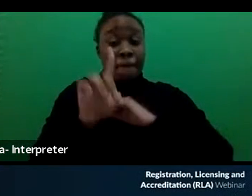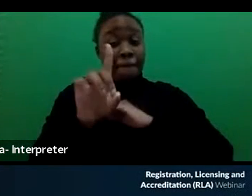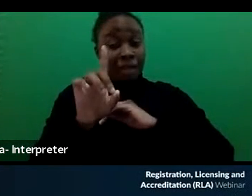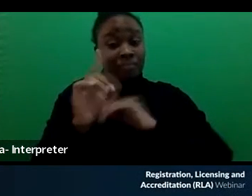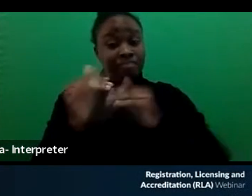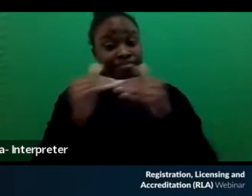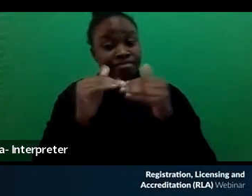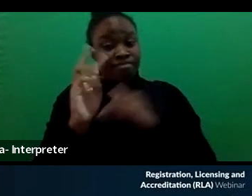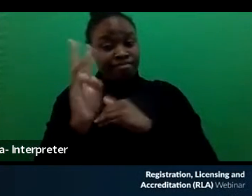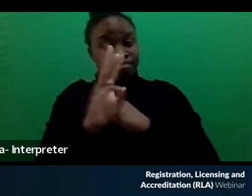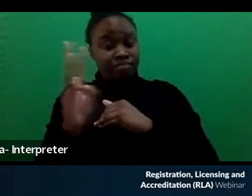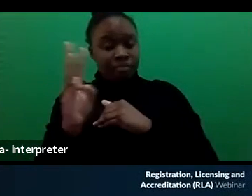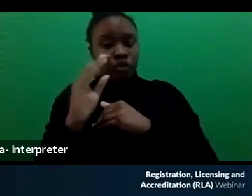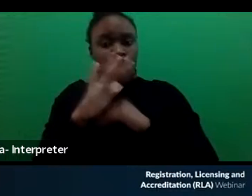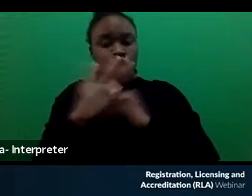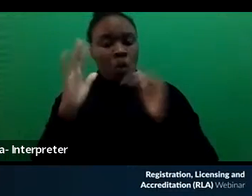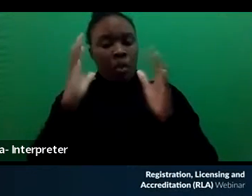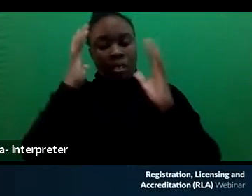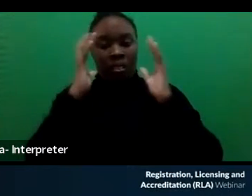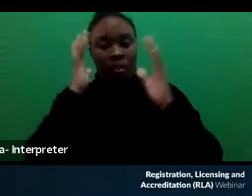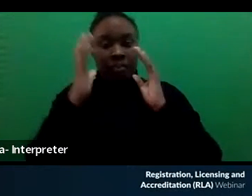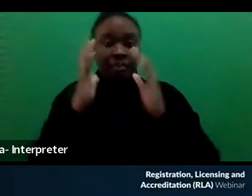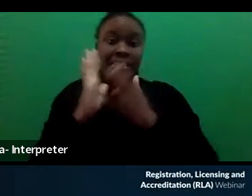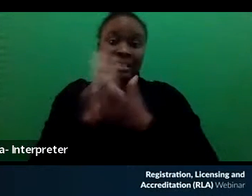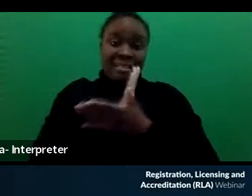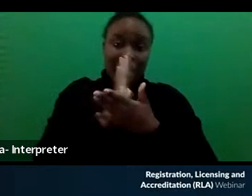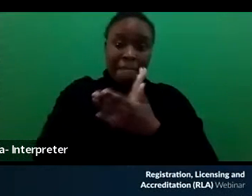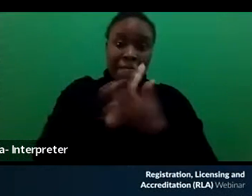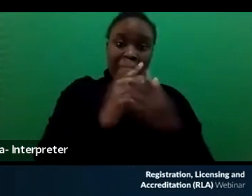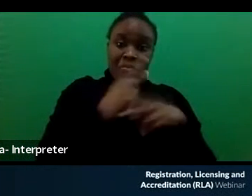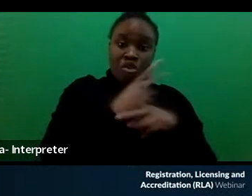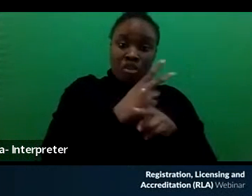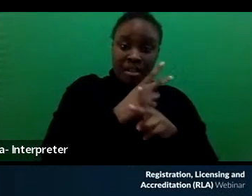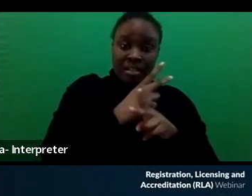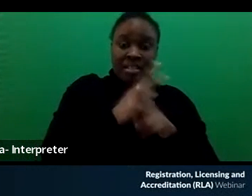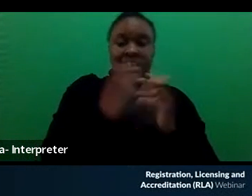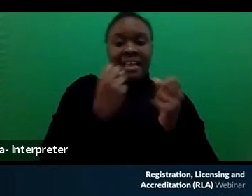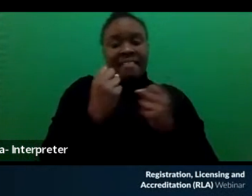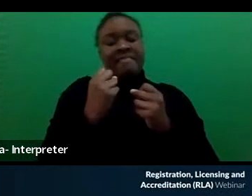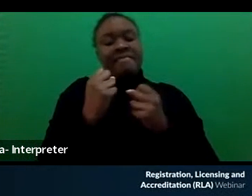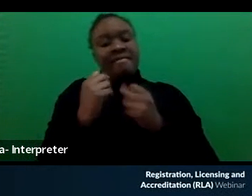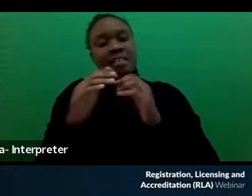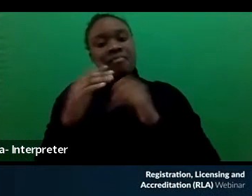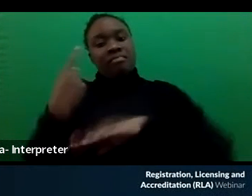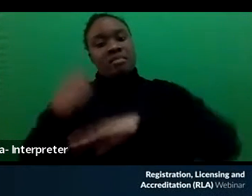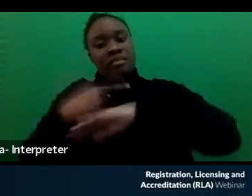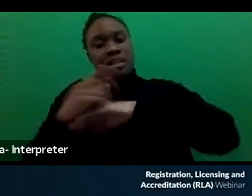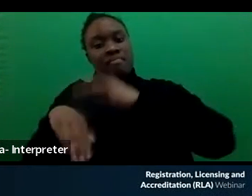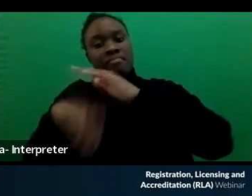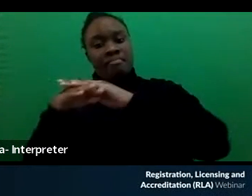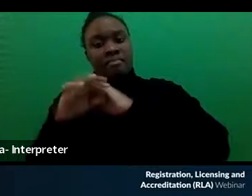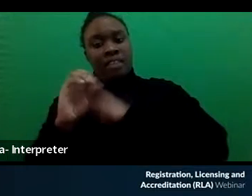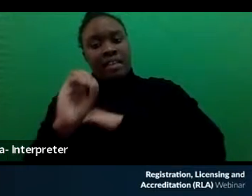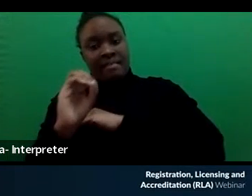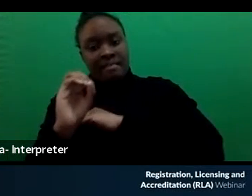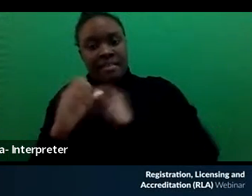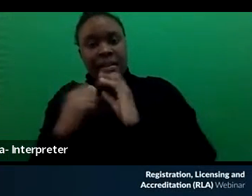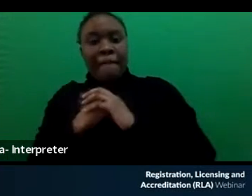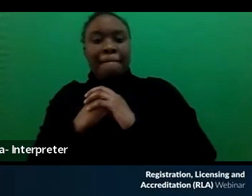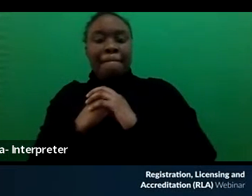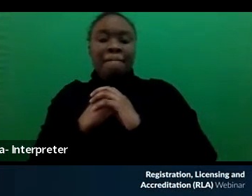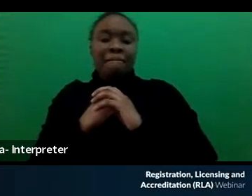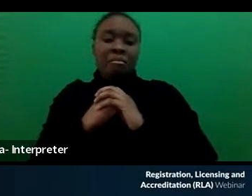that different products, they've got different turnaround days depending on the process that needs to follow in terms